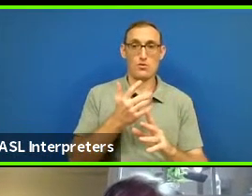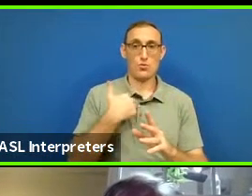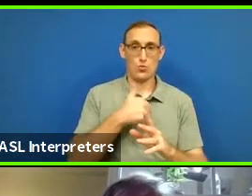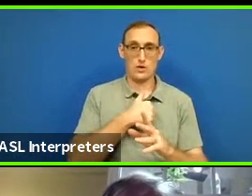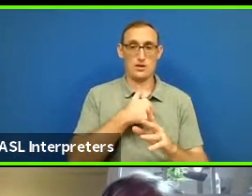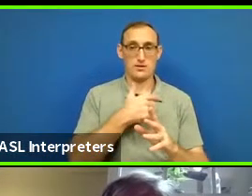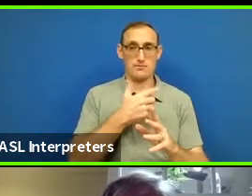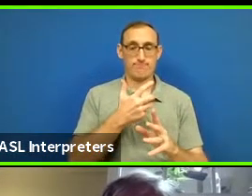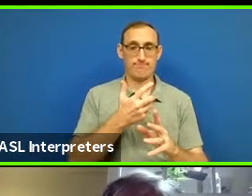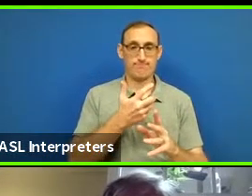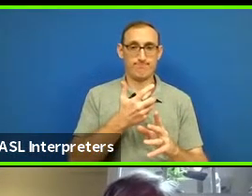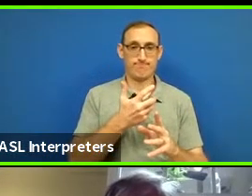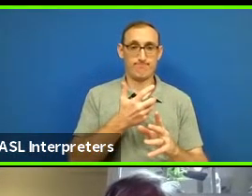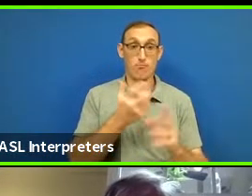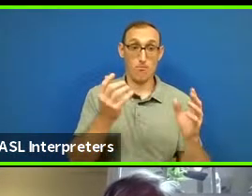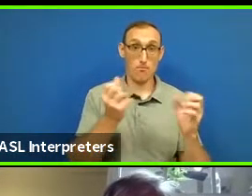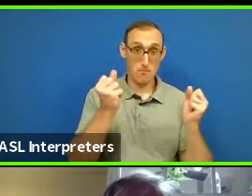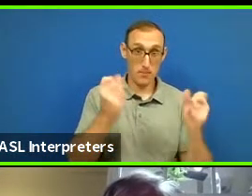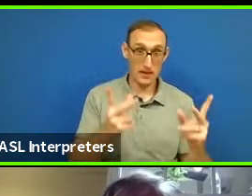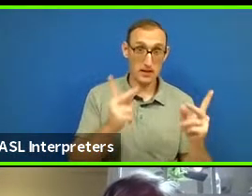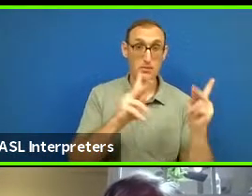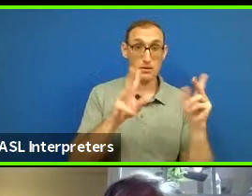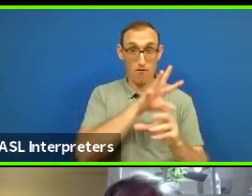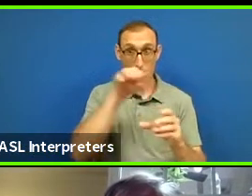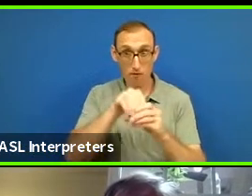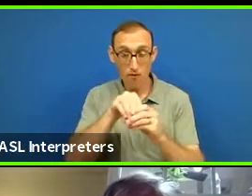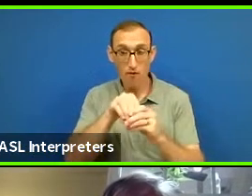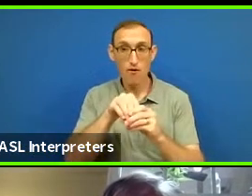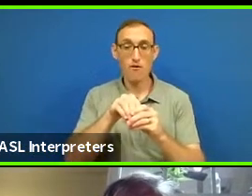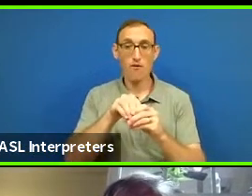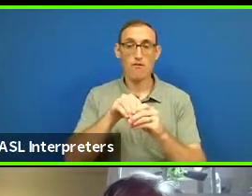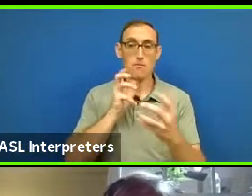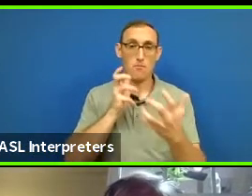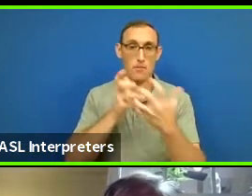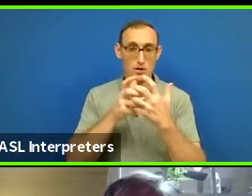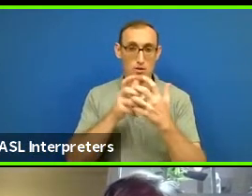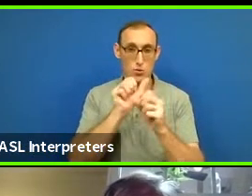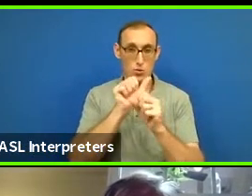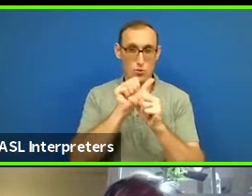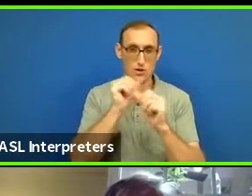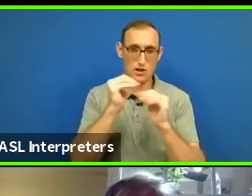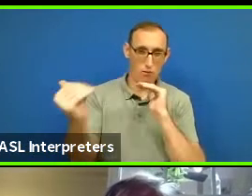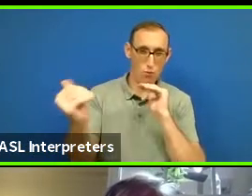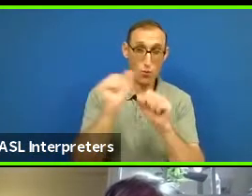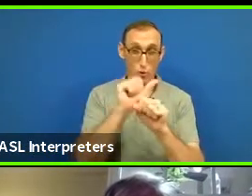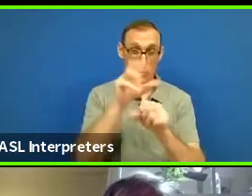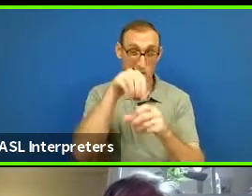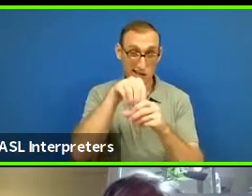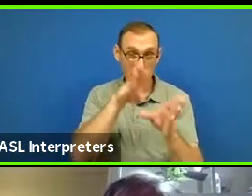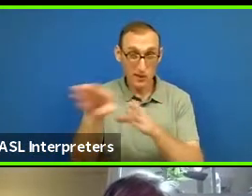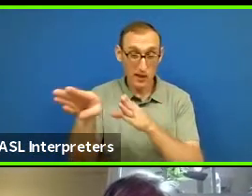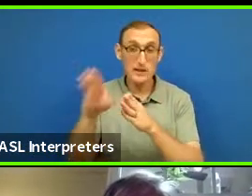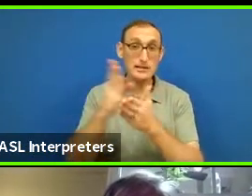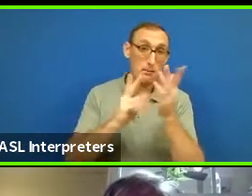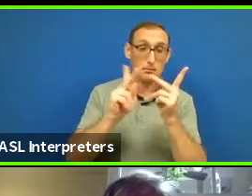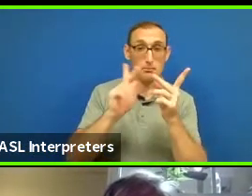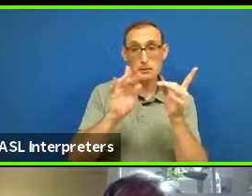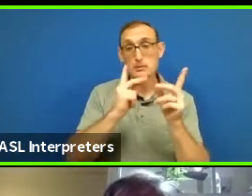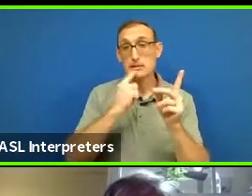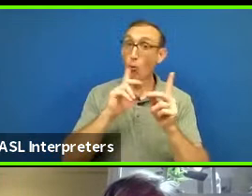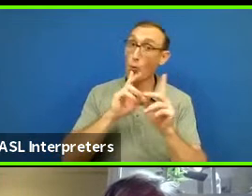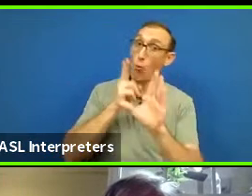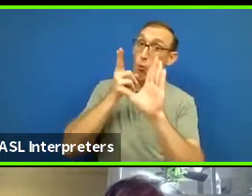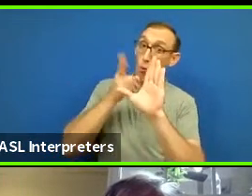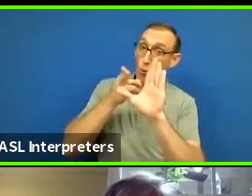engagement that matches the level of work that goes into that planning. And sometimes we have people that say, we'll be there, and they